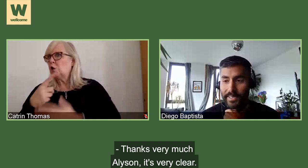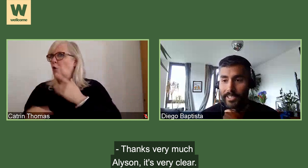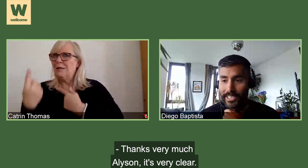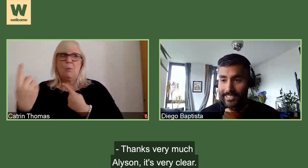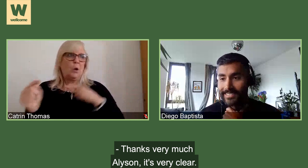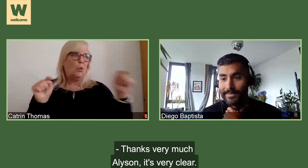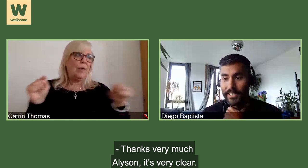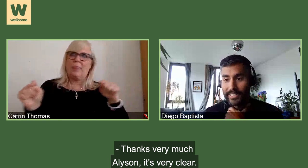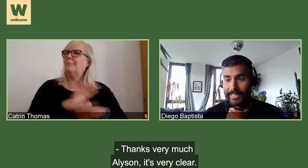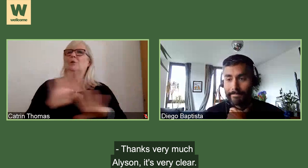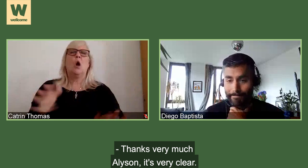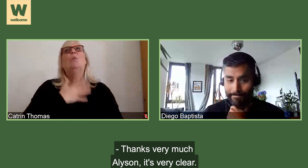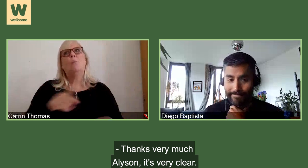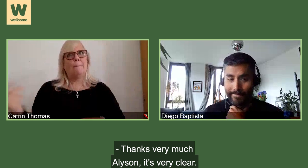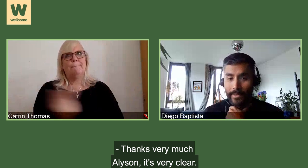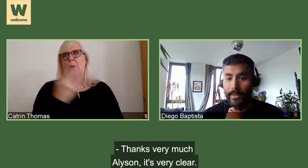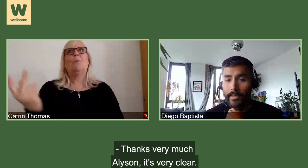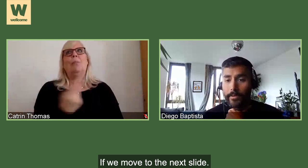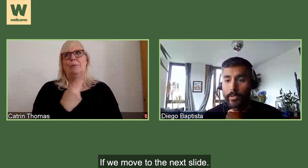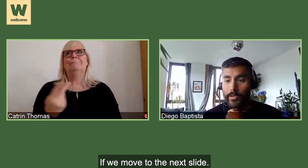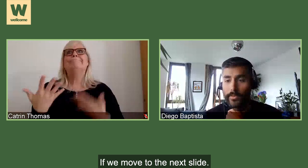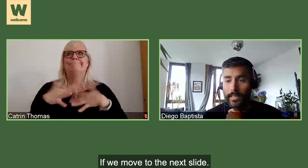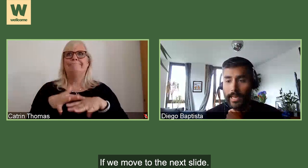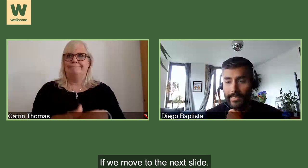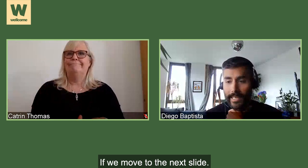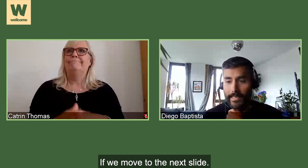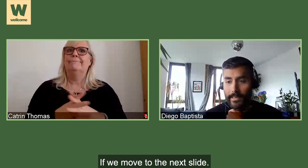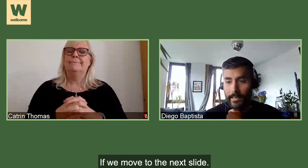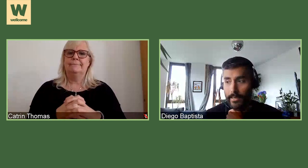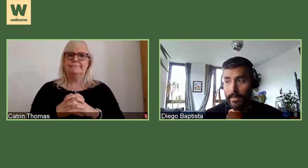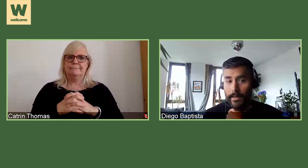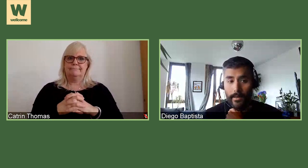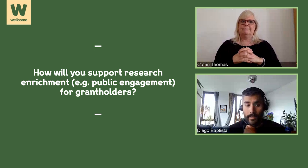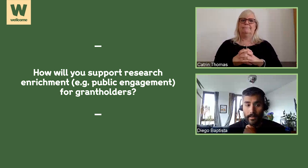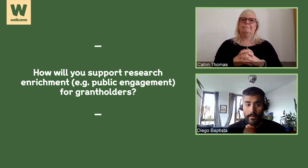Thanks very much, Alison. It's very clear. If we move to the next slide.